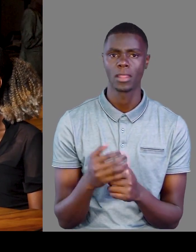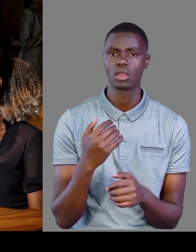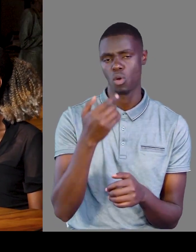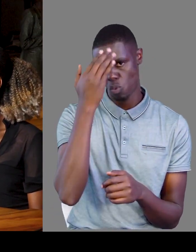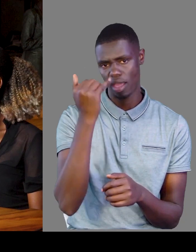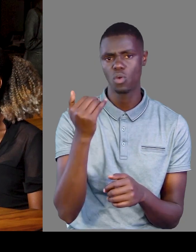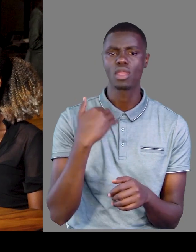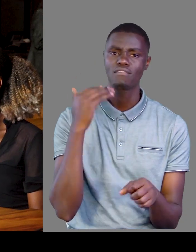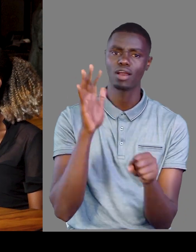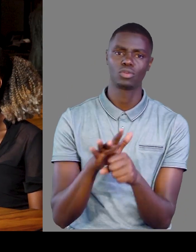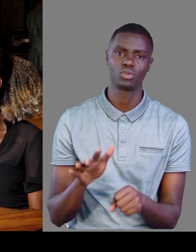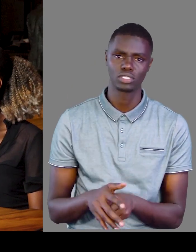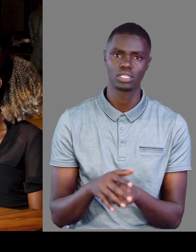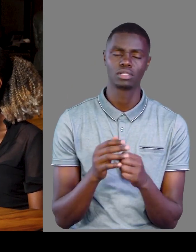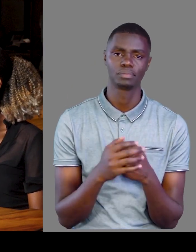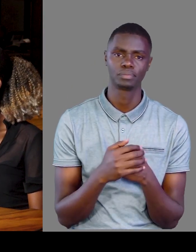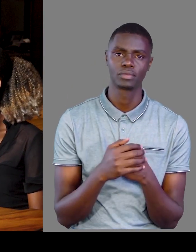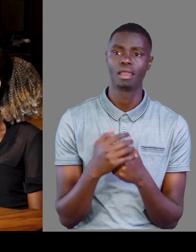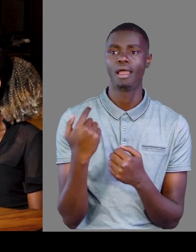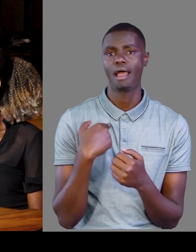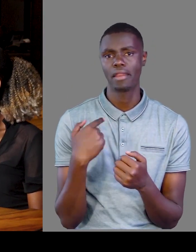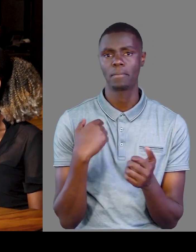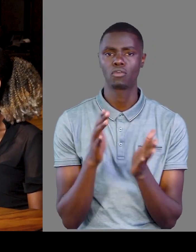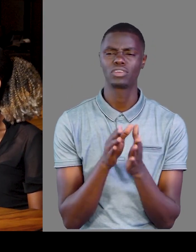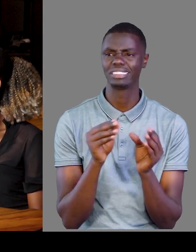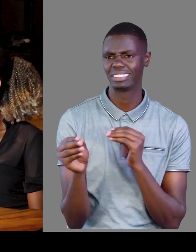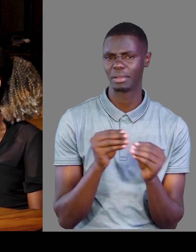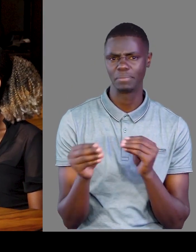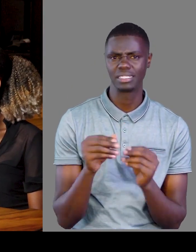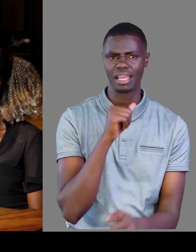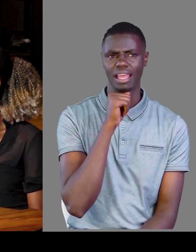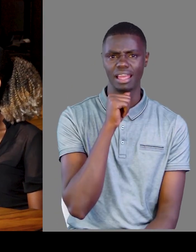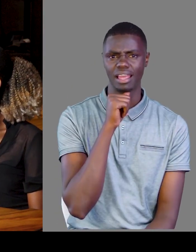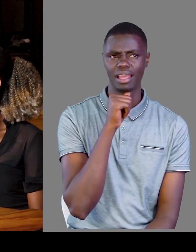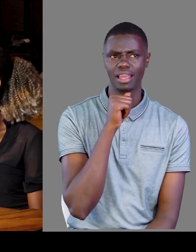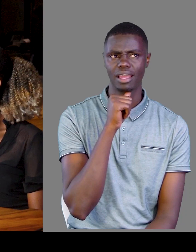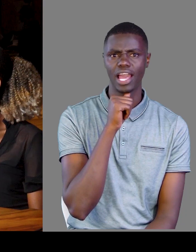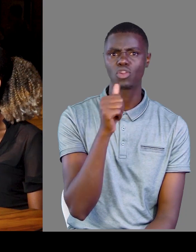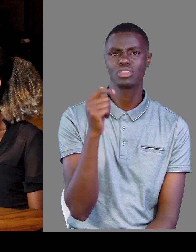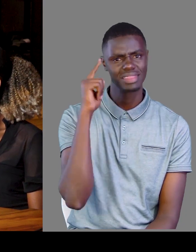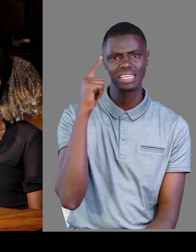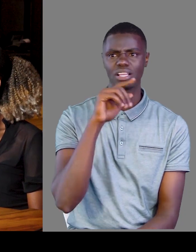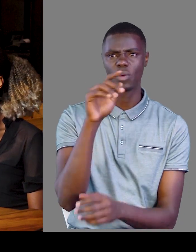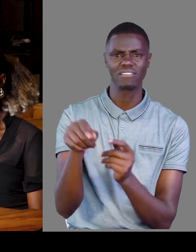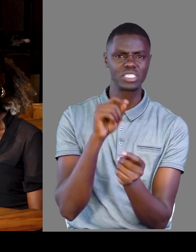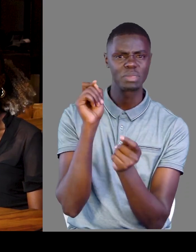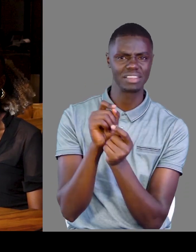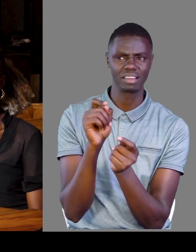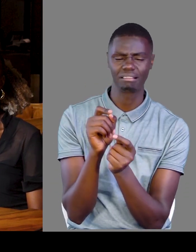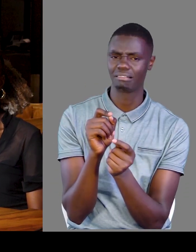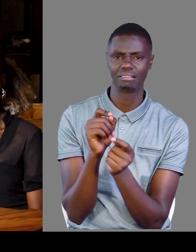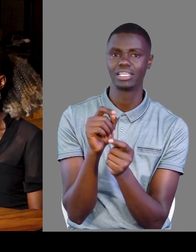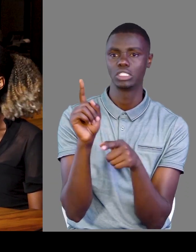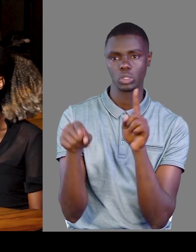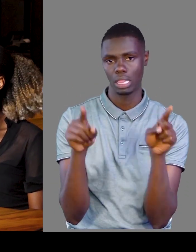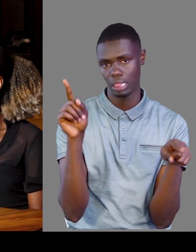may there's so many, but because most of them are the number with disability. I don't think there is specific the